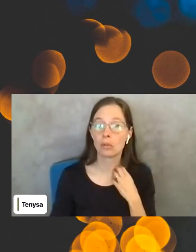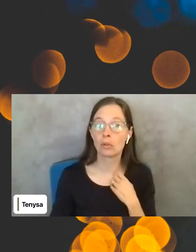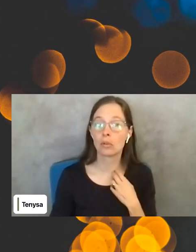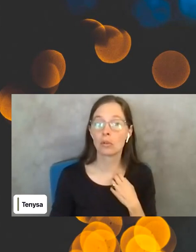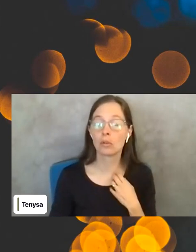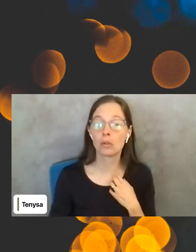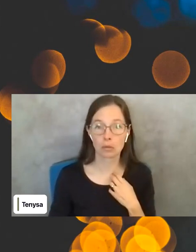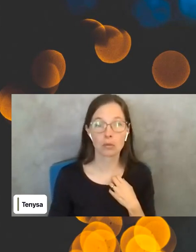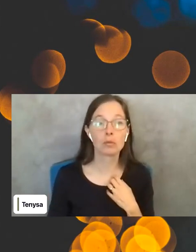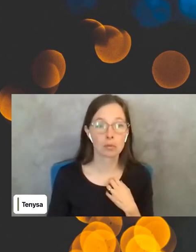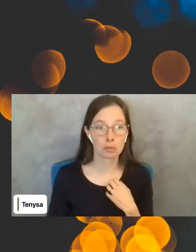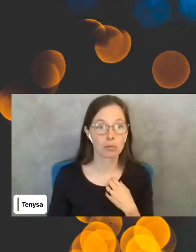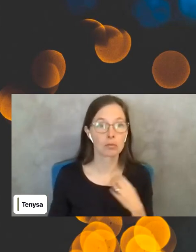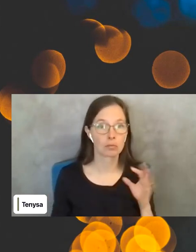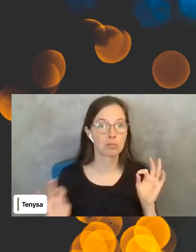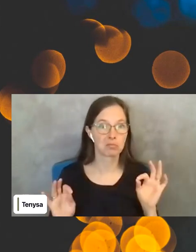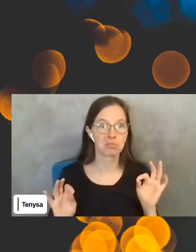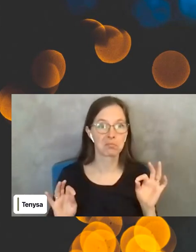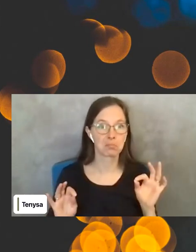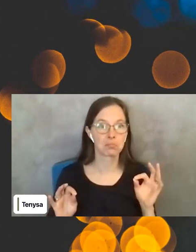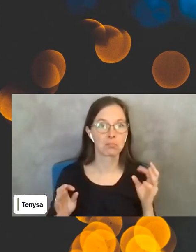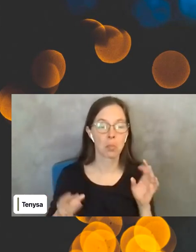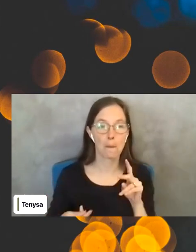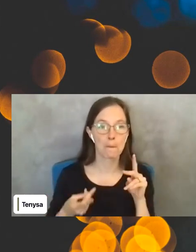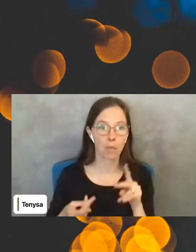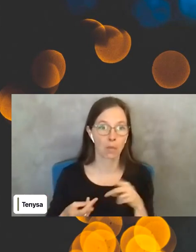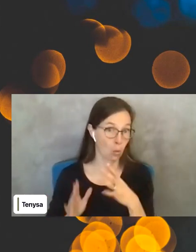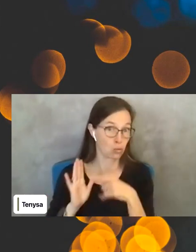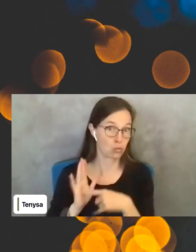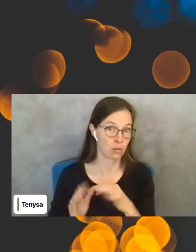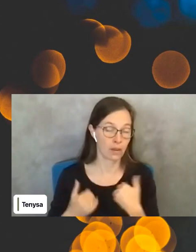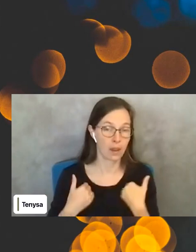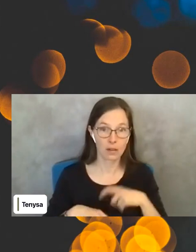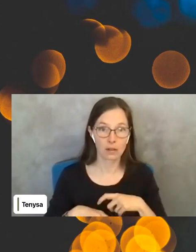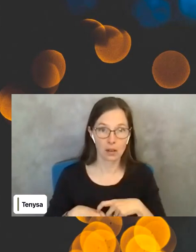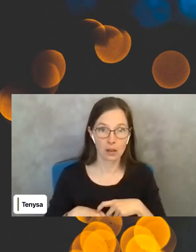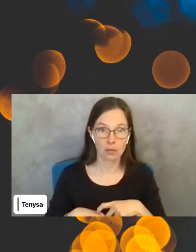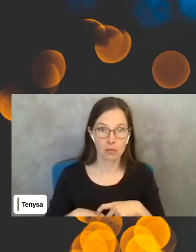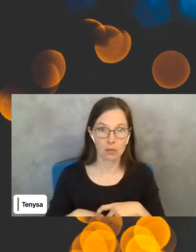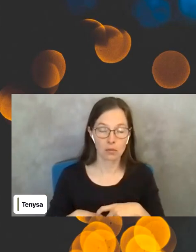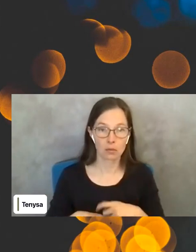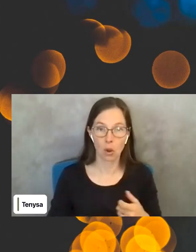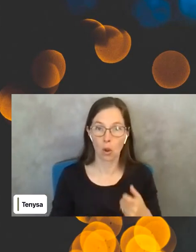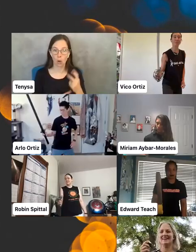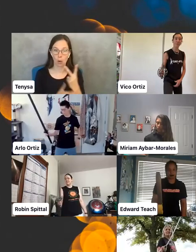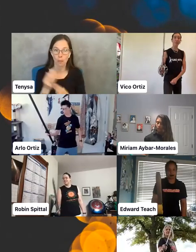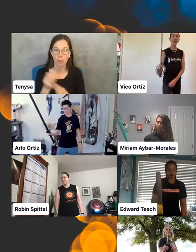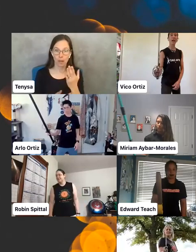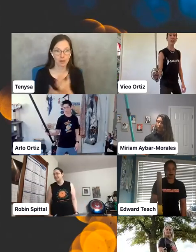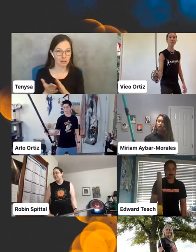That's perfect. I'll show, if I have time, how to hold those with both hands and have a nice